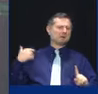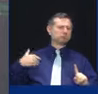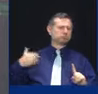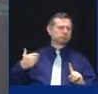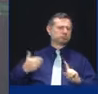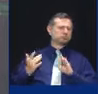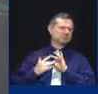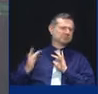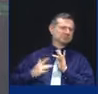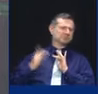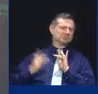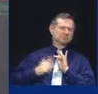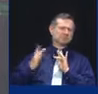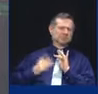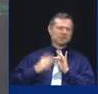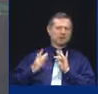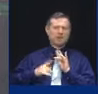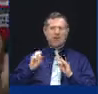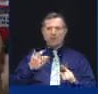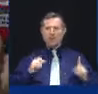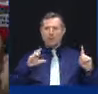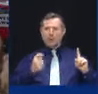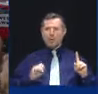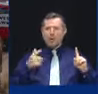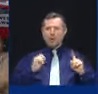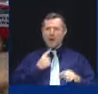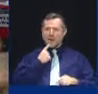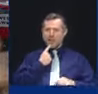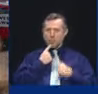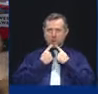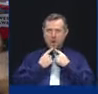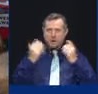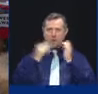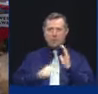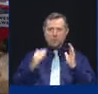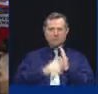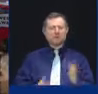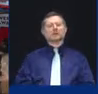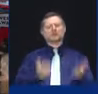Legoland, Legoland, Legoland. Stand up, Steve.